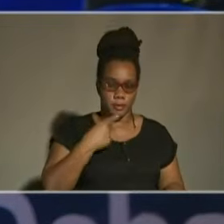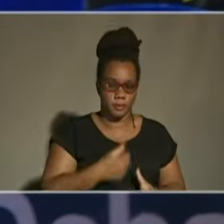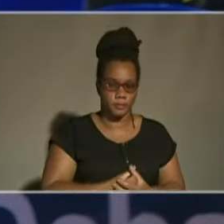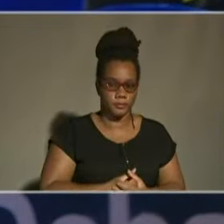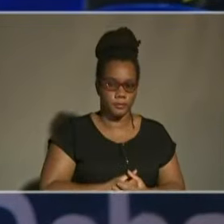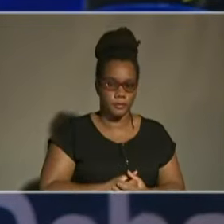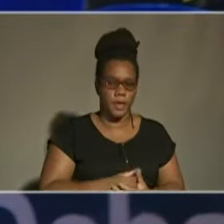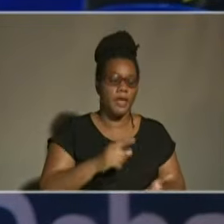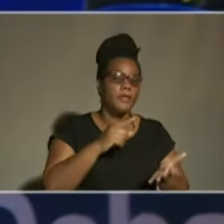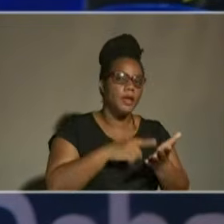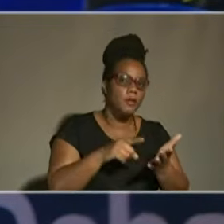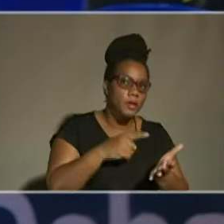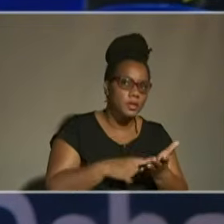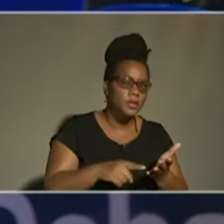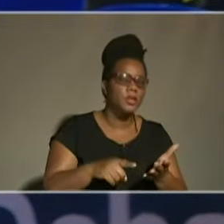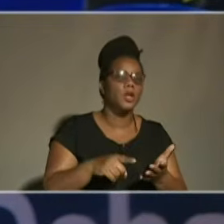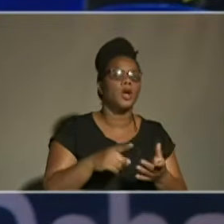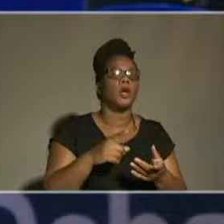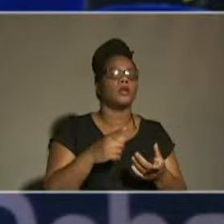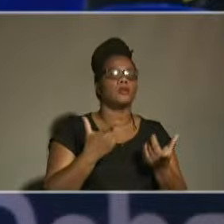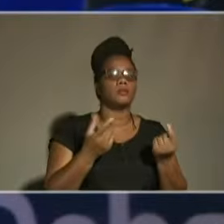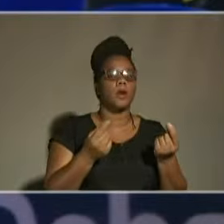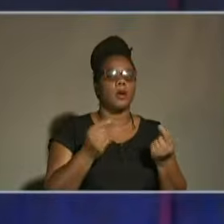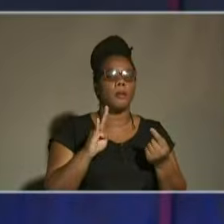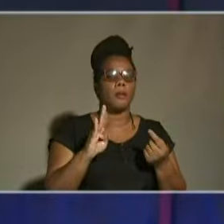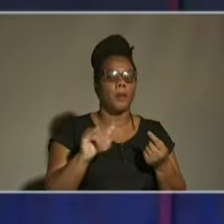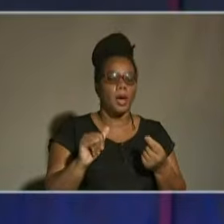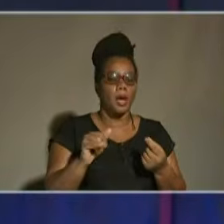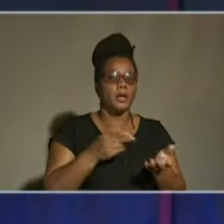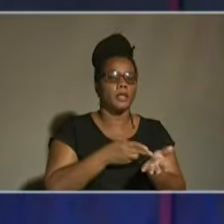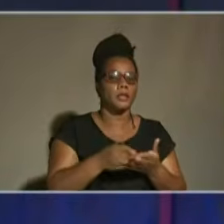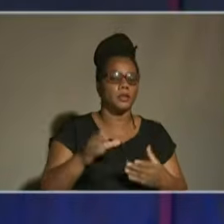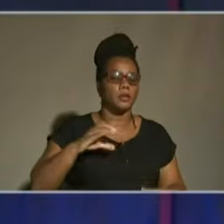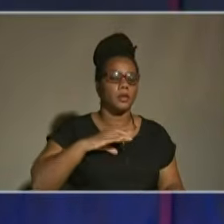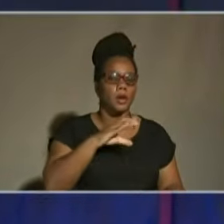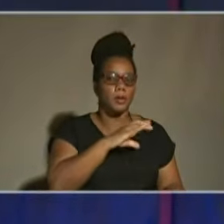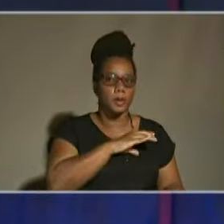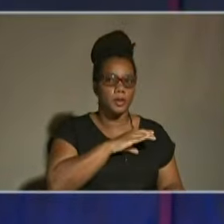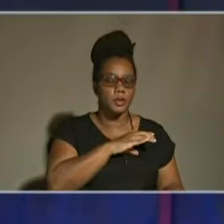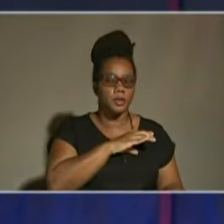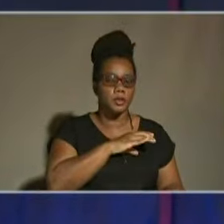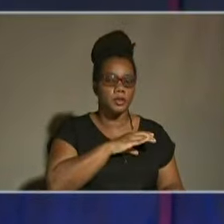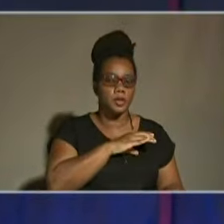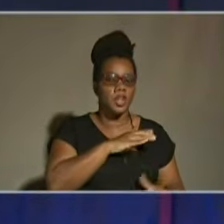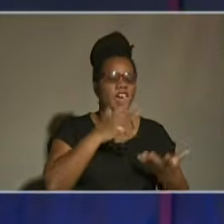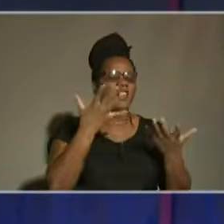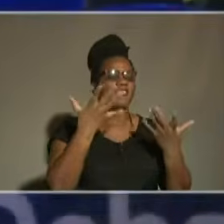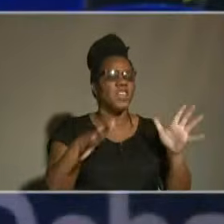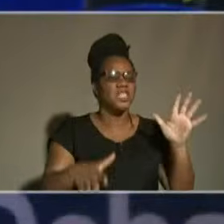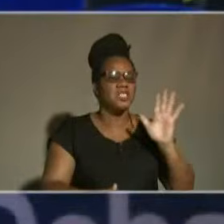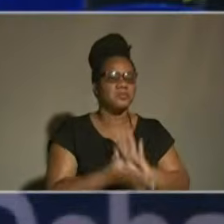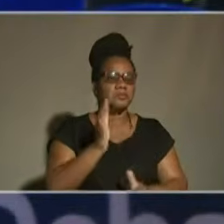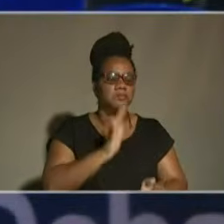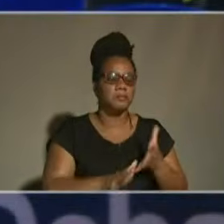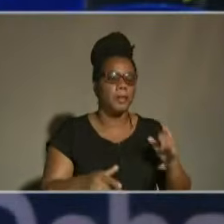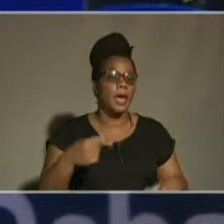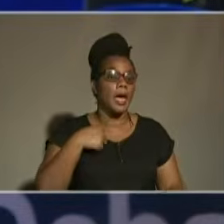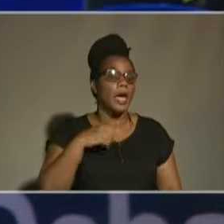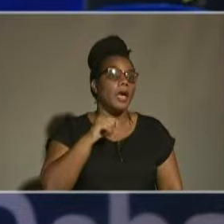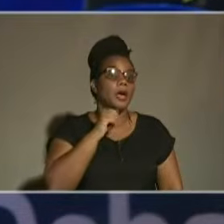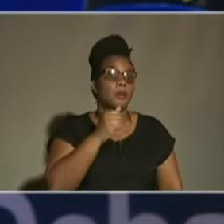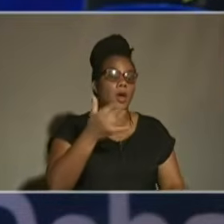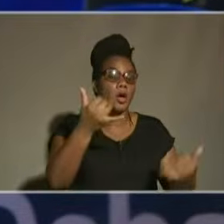The investigations carried out by the Integrity Commission are at an end. I am not